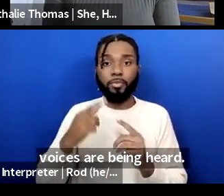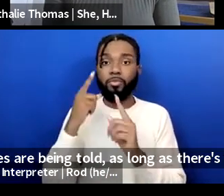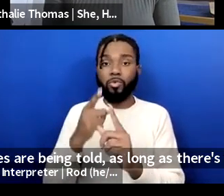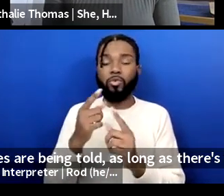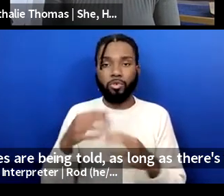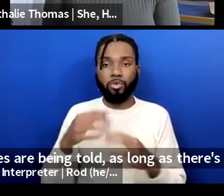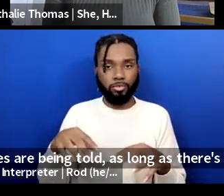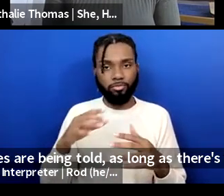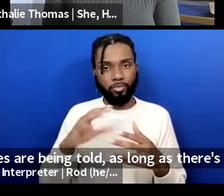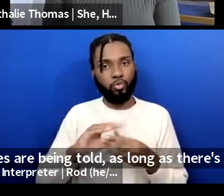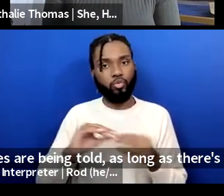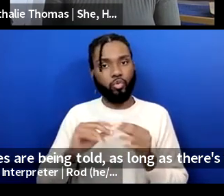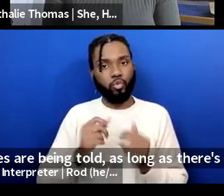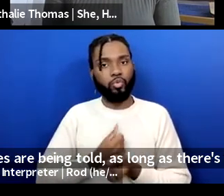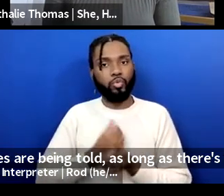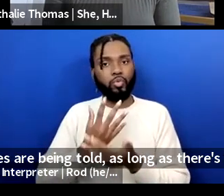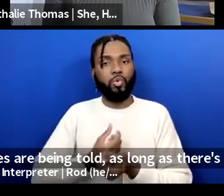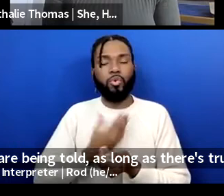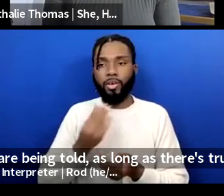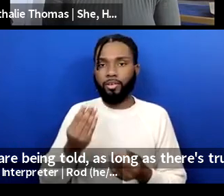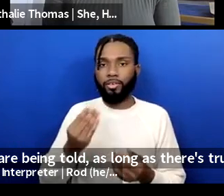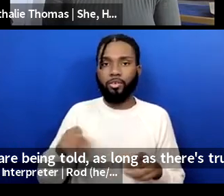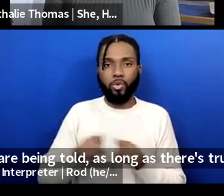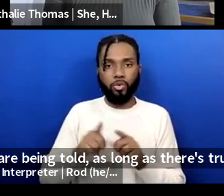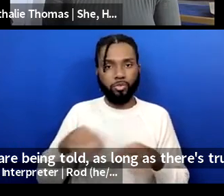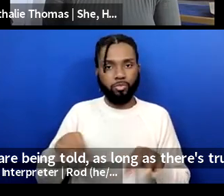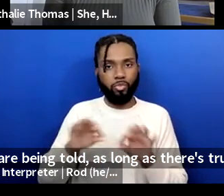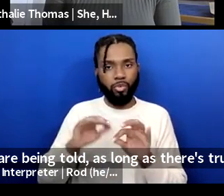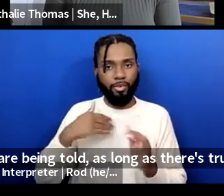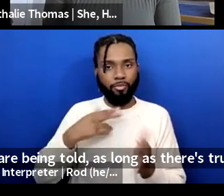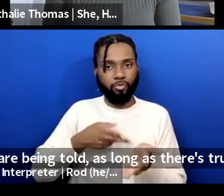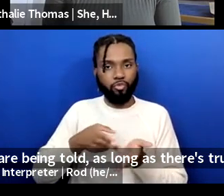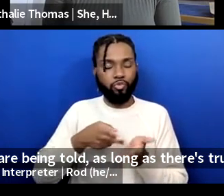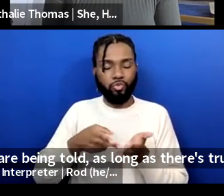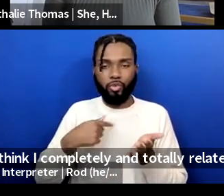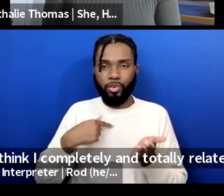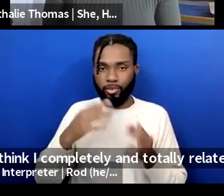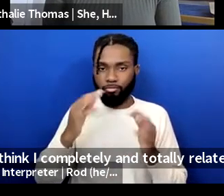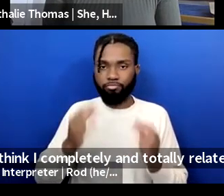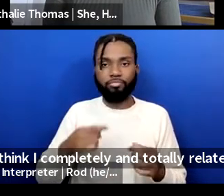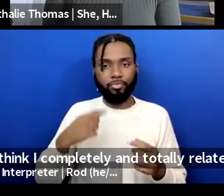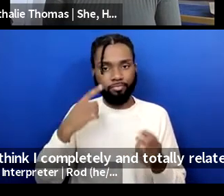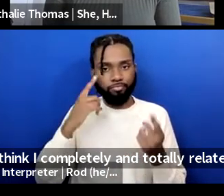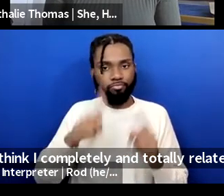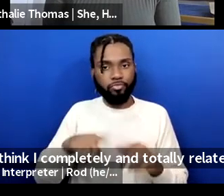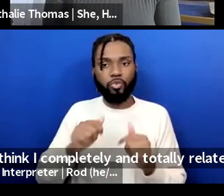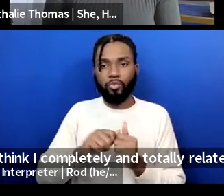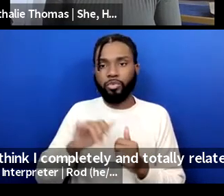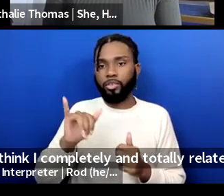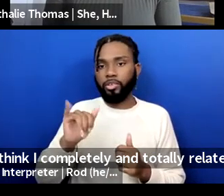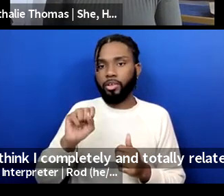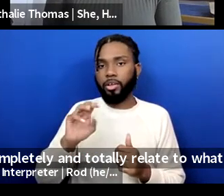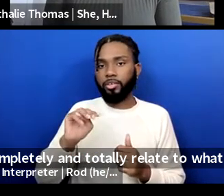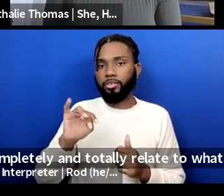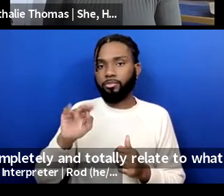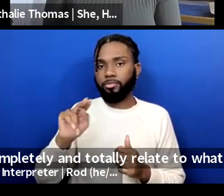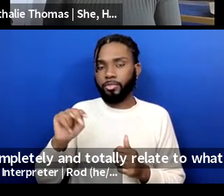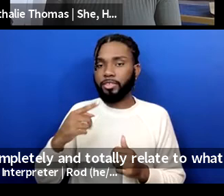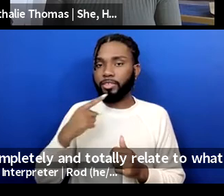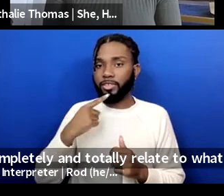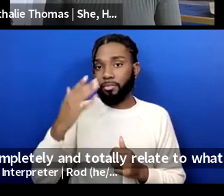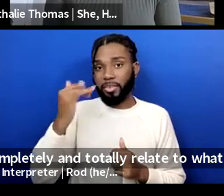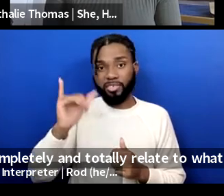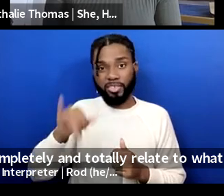truth. So I think I completely and totally relate to what Yasmin is saying, because it's true.